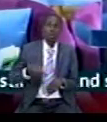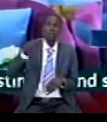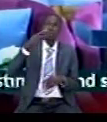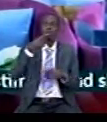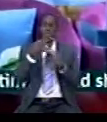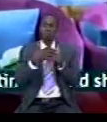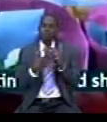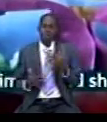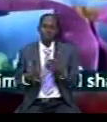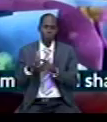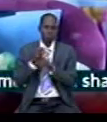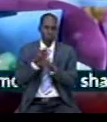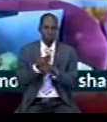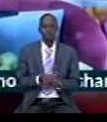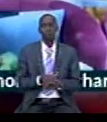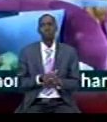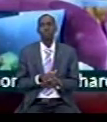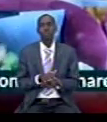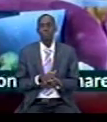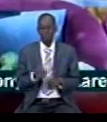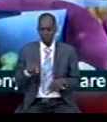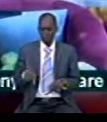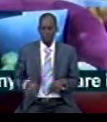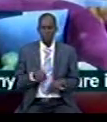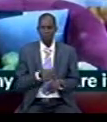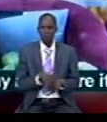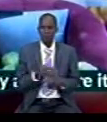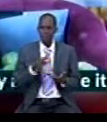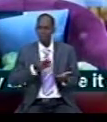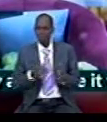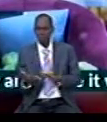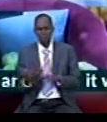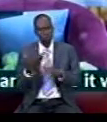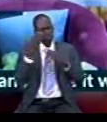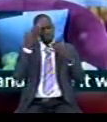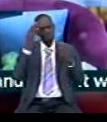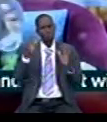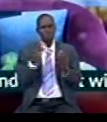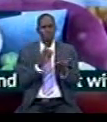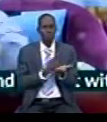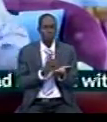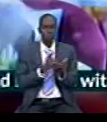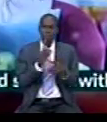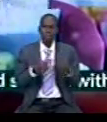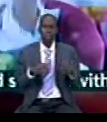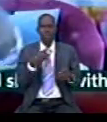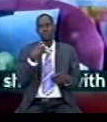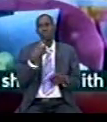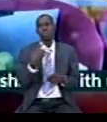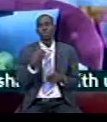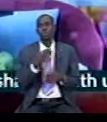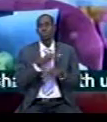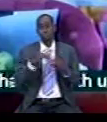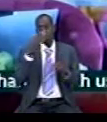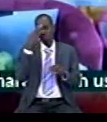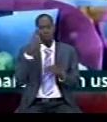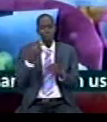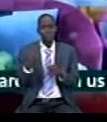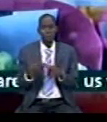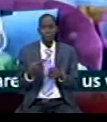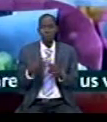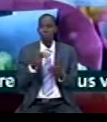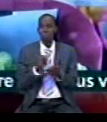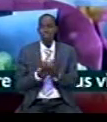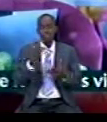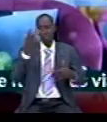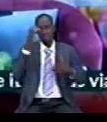My leg, is it numbness? I don't know. The hospital cannot dictate. I don't know whatever thing it was called. But God